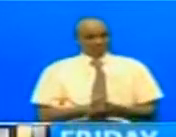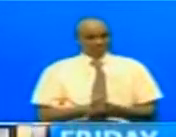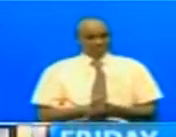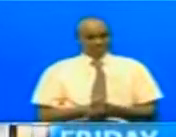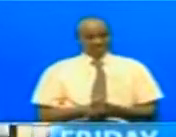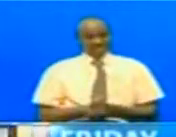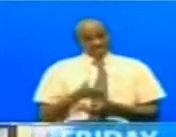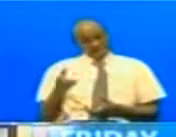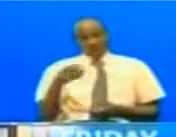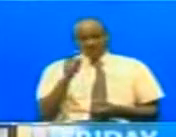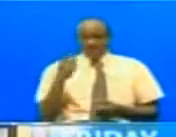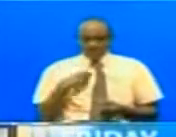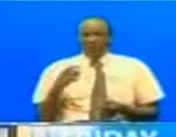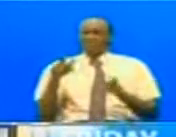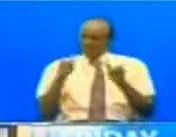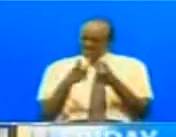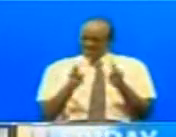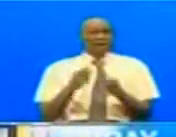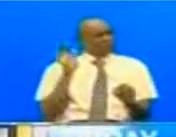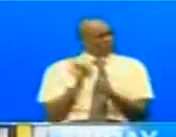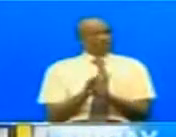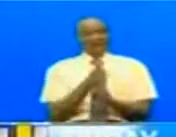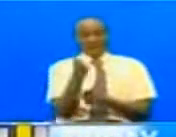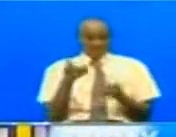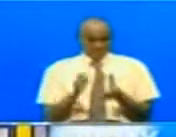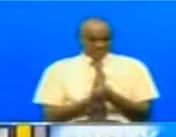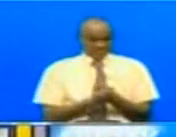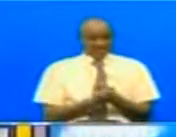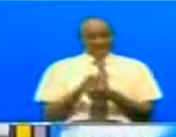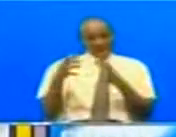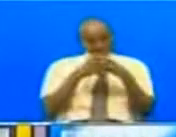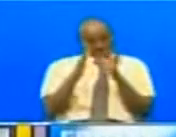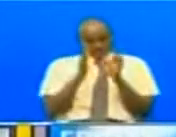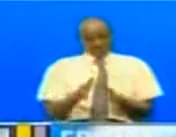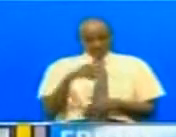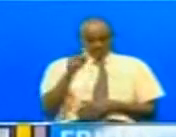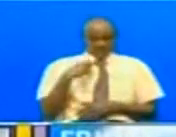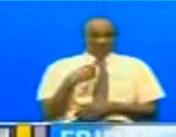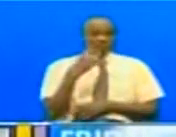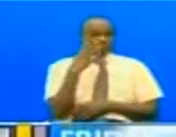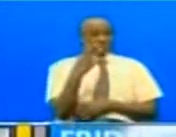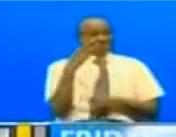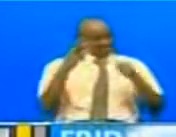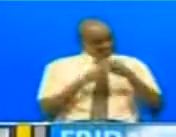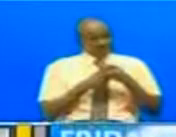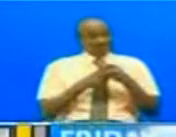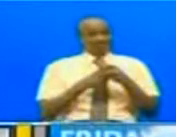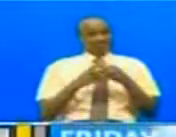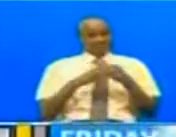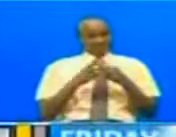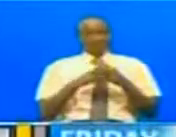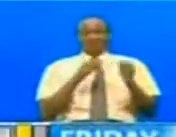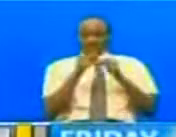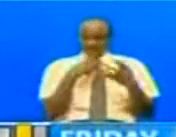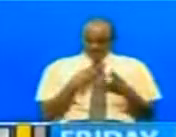matchup has set off a media frenzy of unprecedented levels. Mayweather is undefeated in the past 47 fights. Pacquiao is the